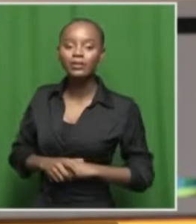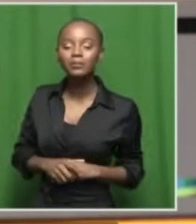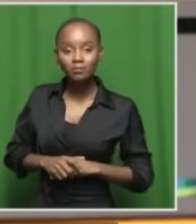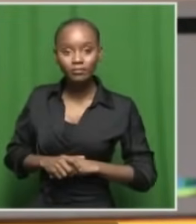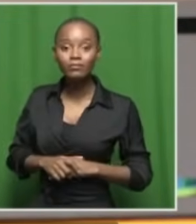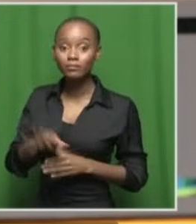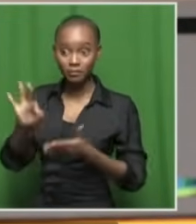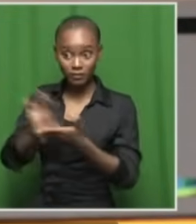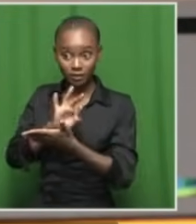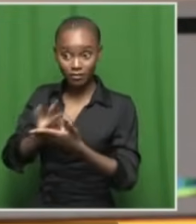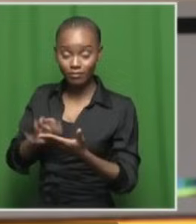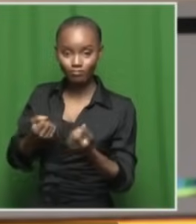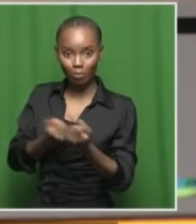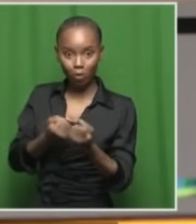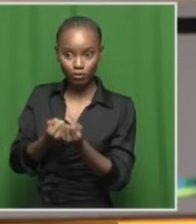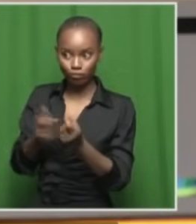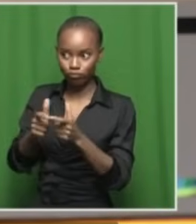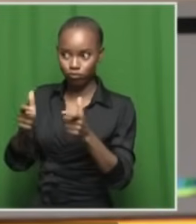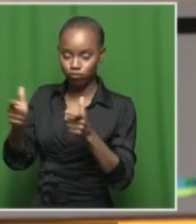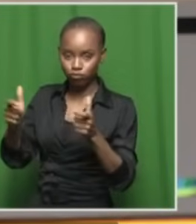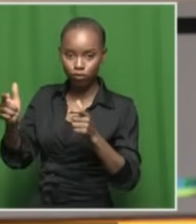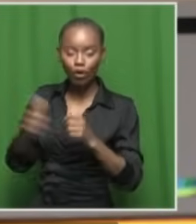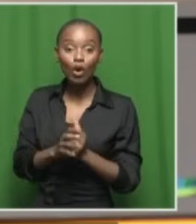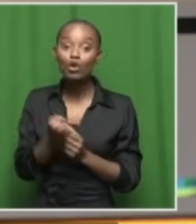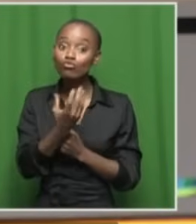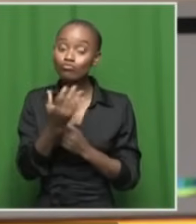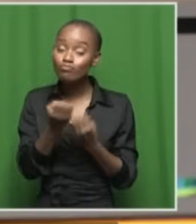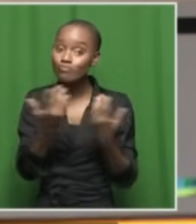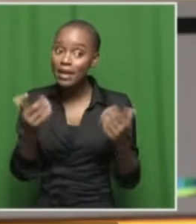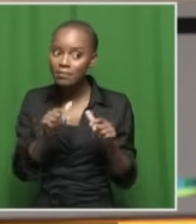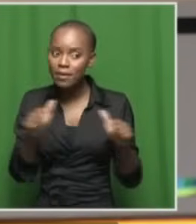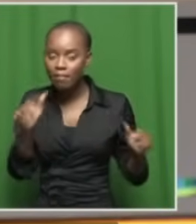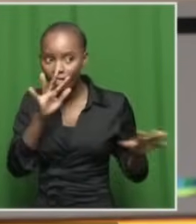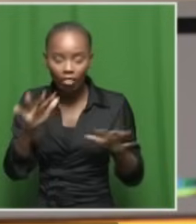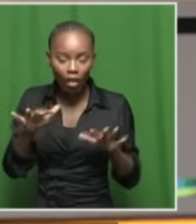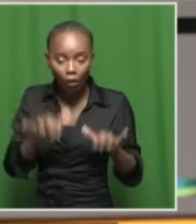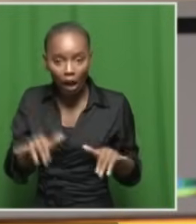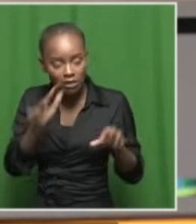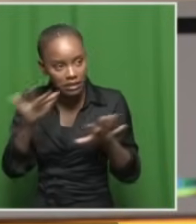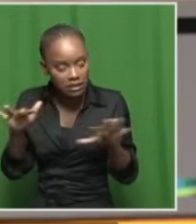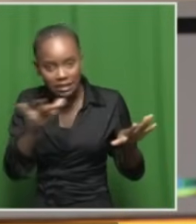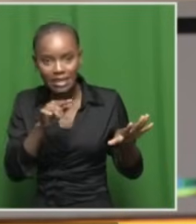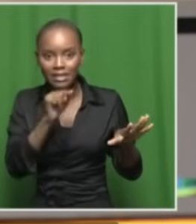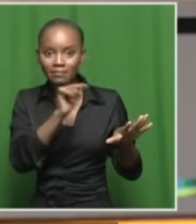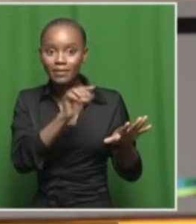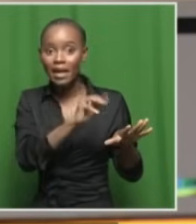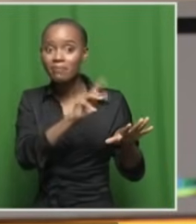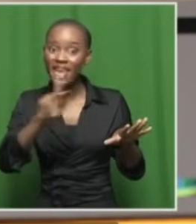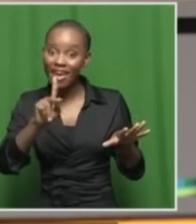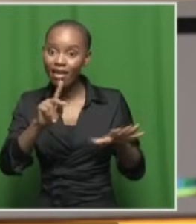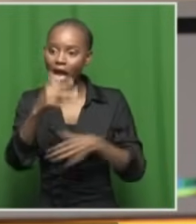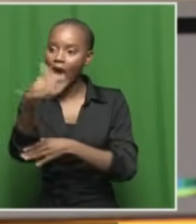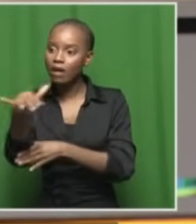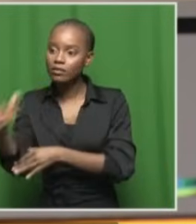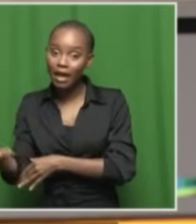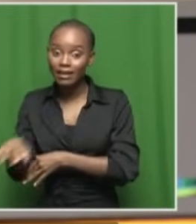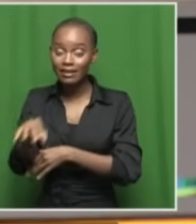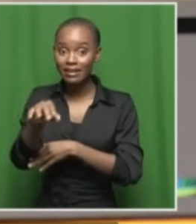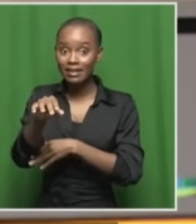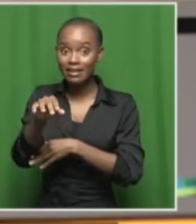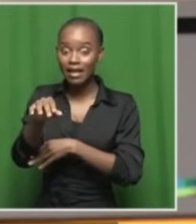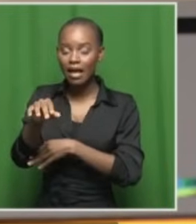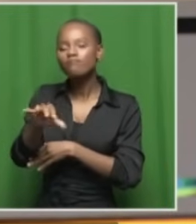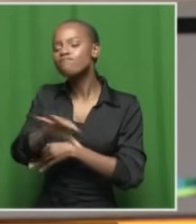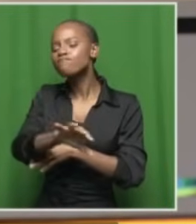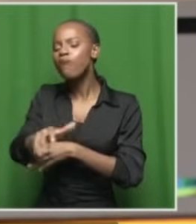support. So many of us were waiting to see what's going to happen to MK outside the KZN. Now we wish, when we hope